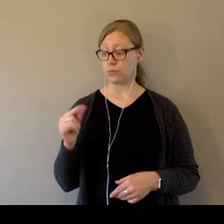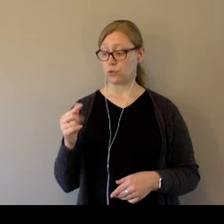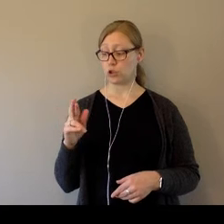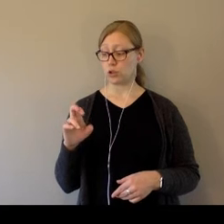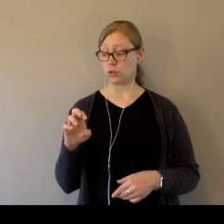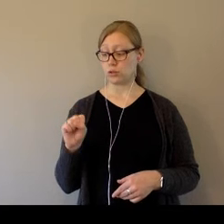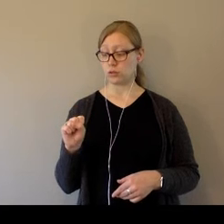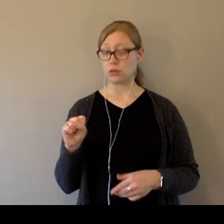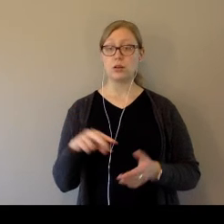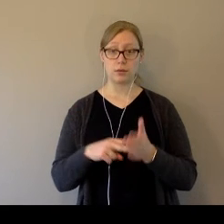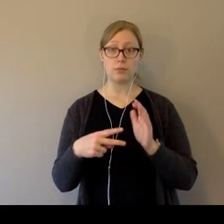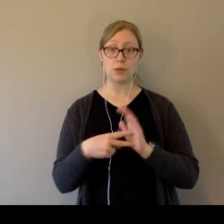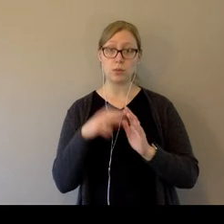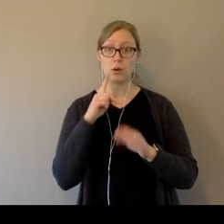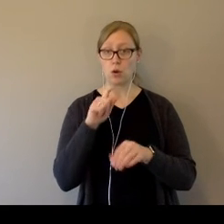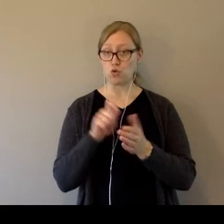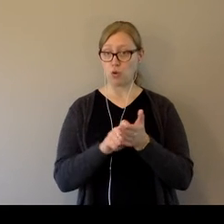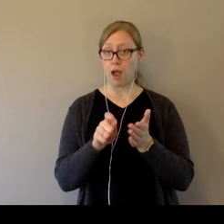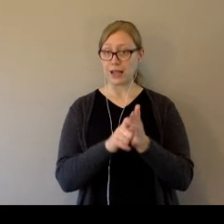BCDA